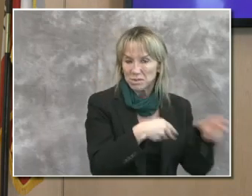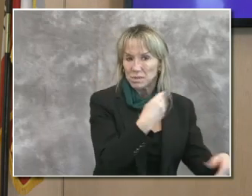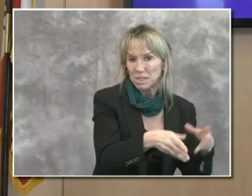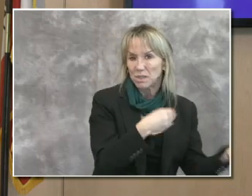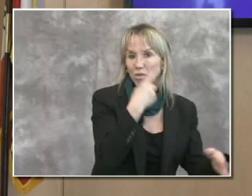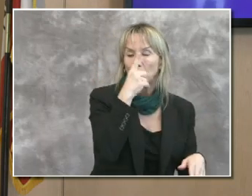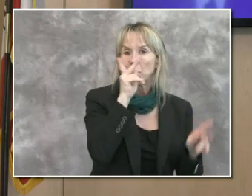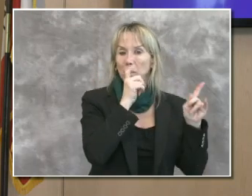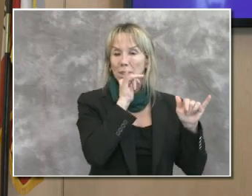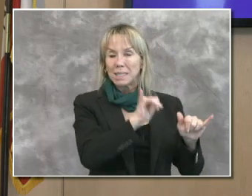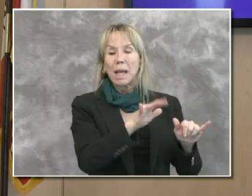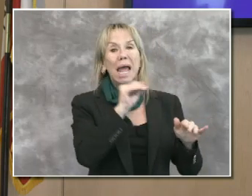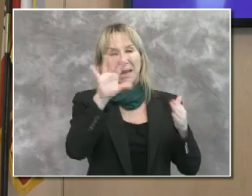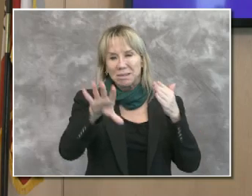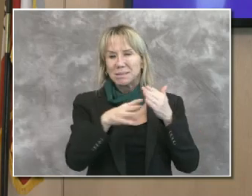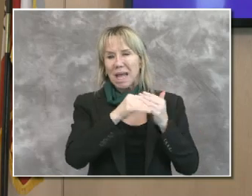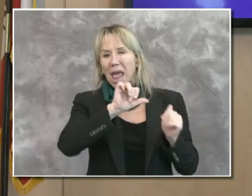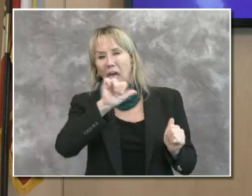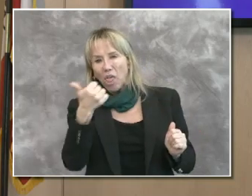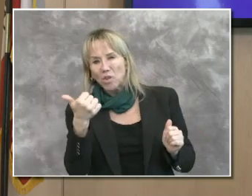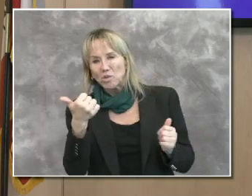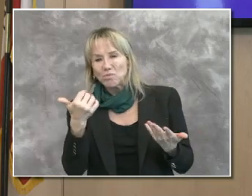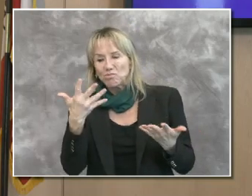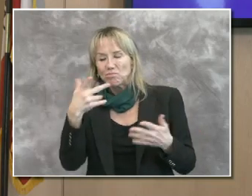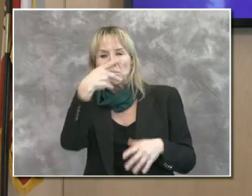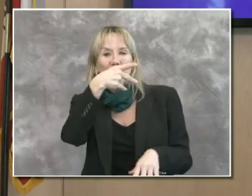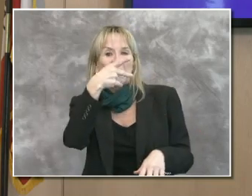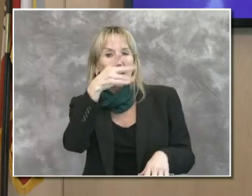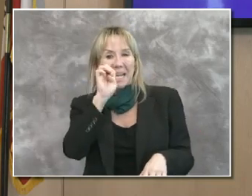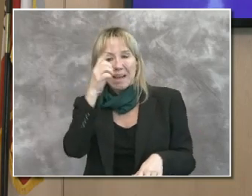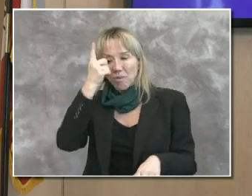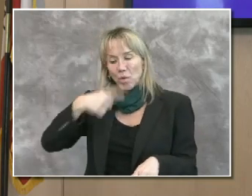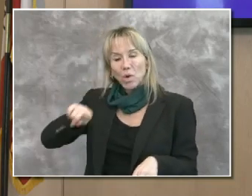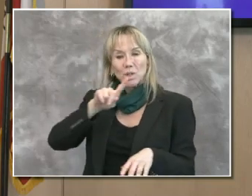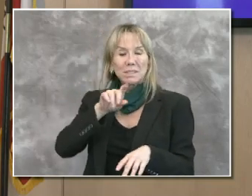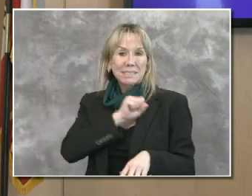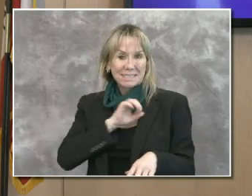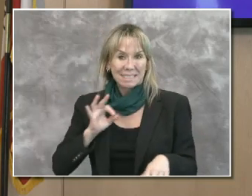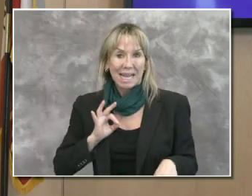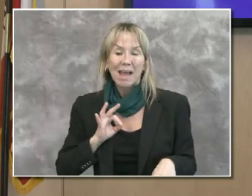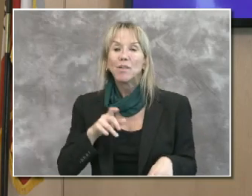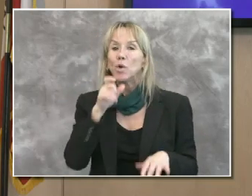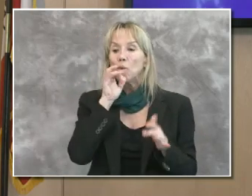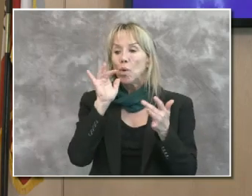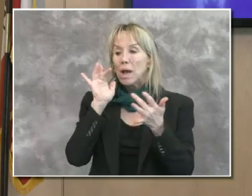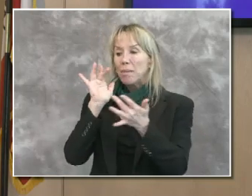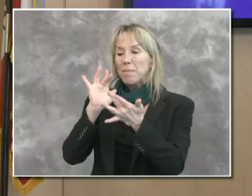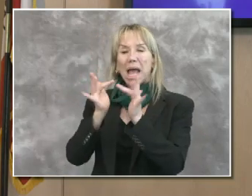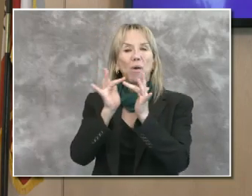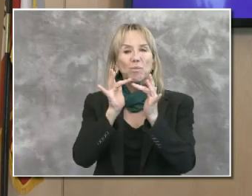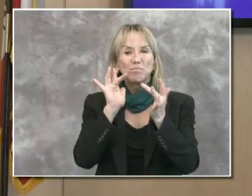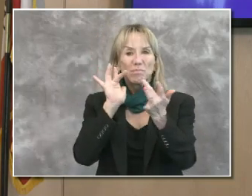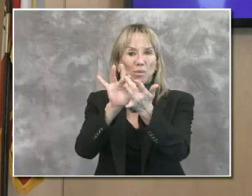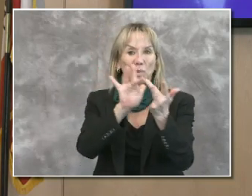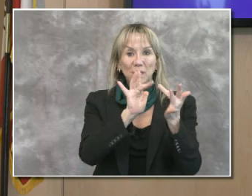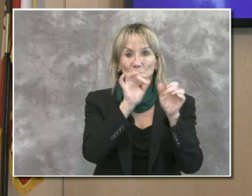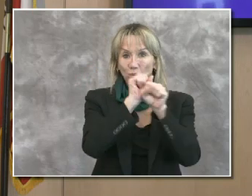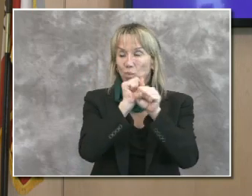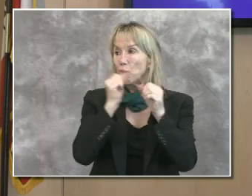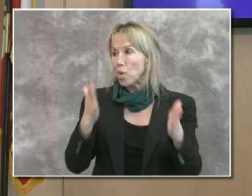additional personal protective equipment for the staff, personnel, and outreach workers who are there. And we think that that